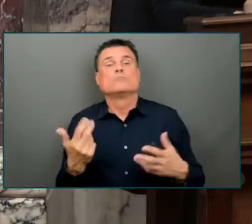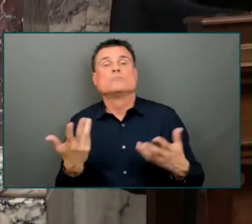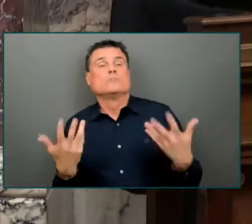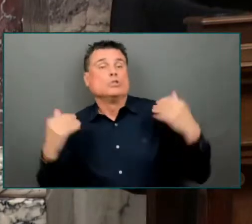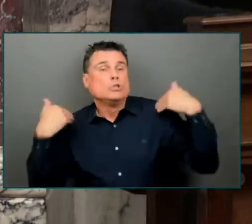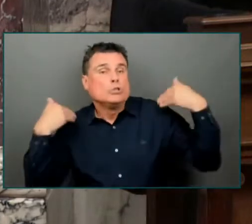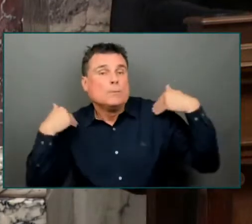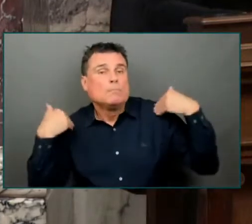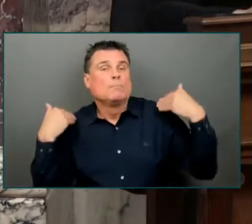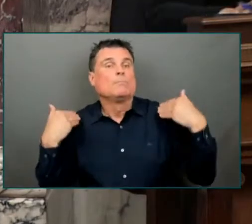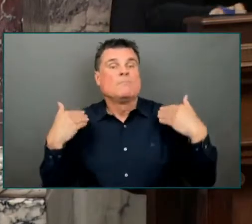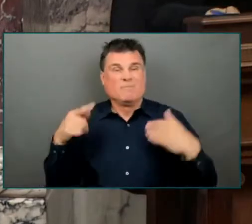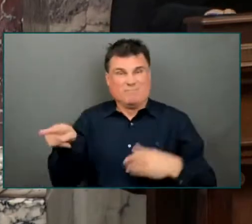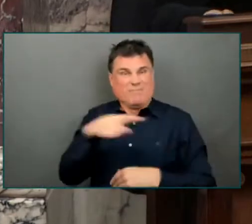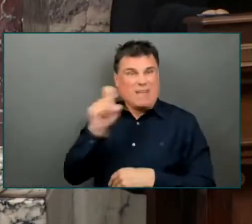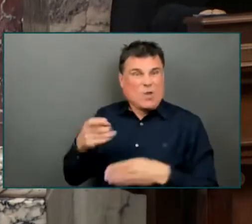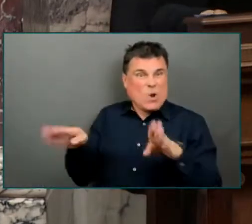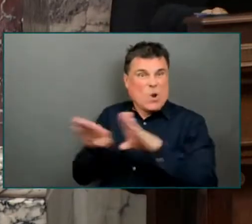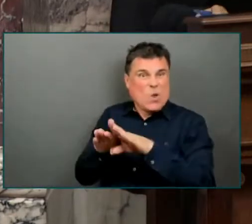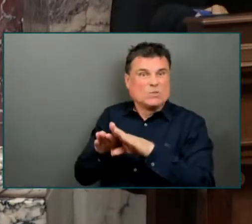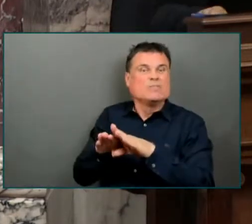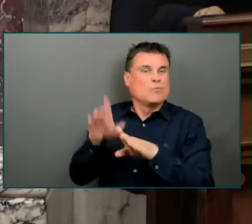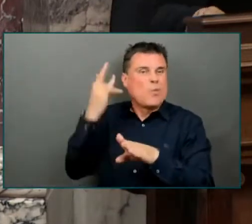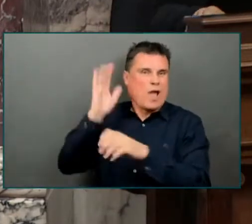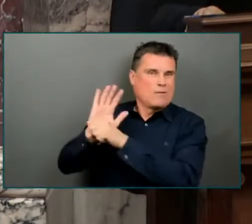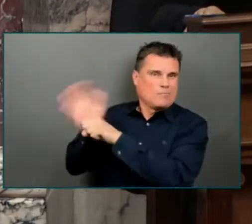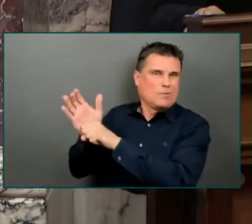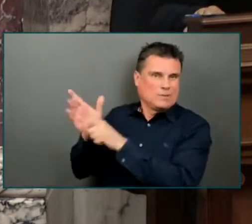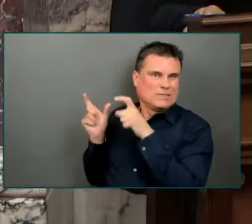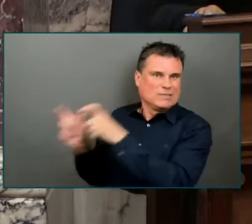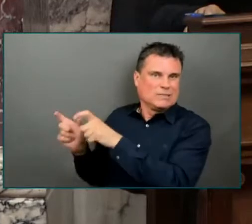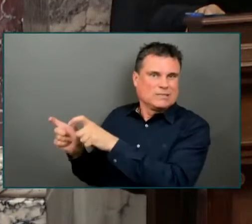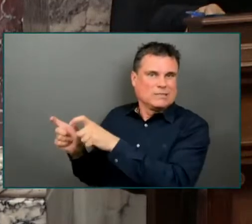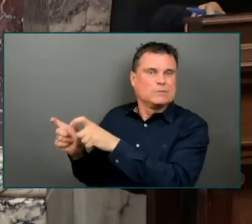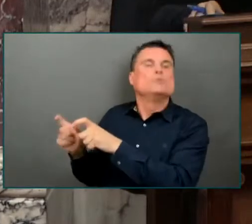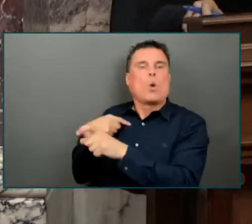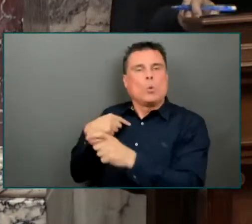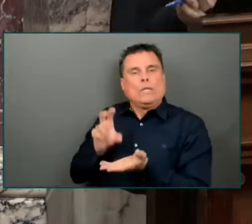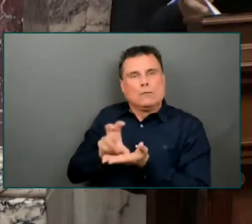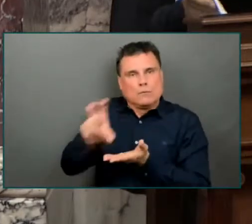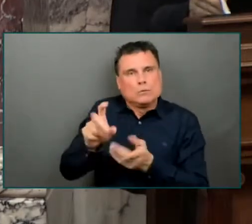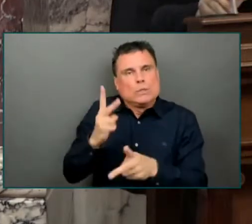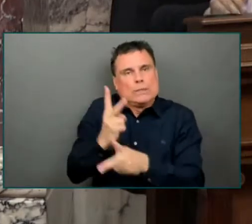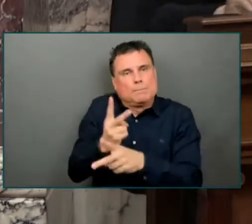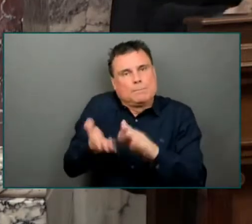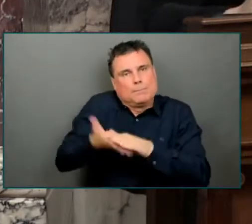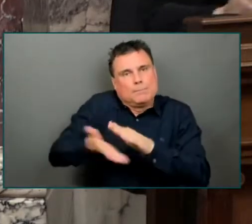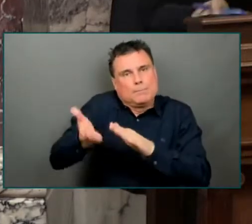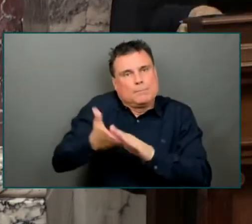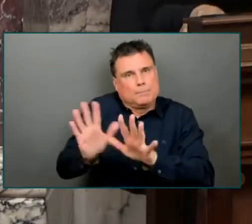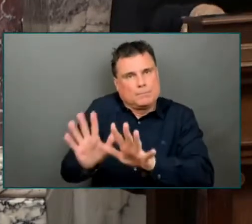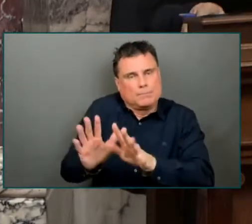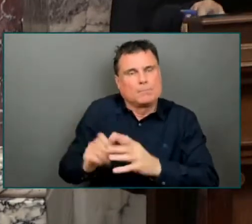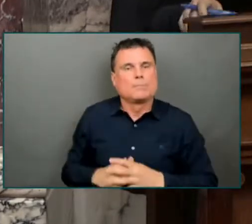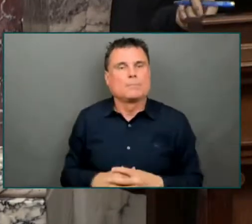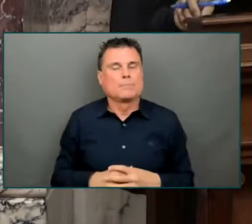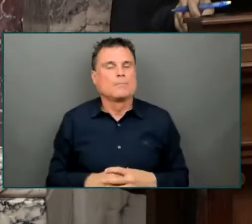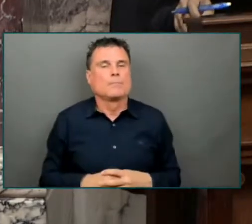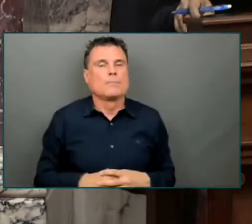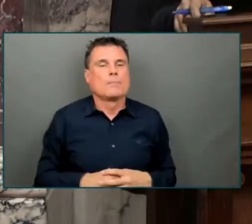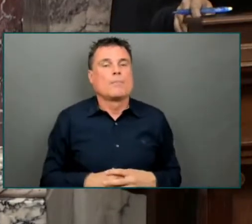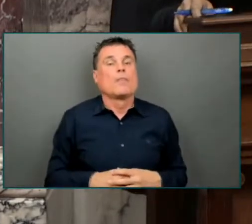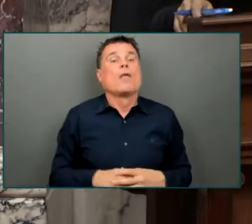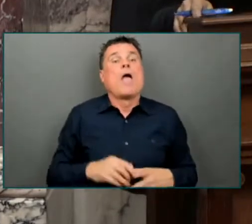pandemic. We've also made other changes to keep the hospitality industry afloat, including making wholesale pricing